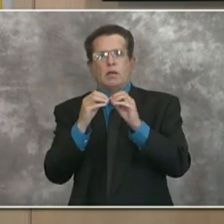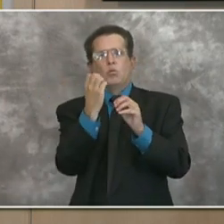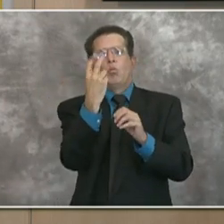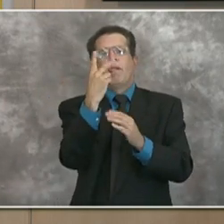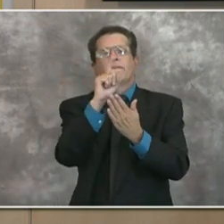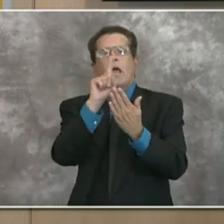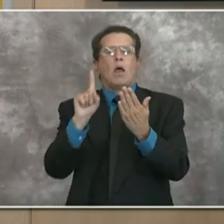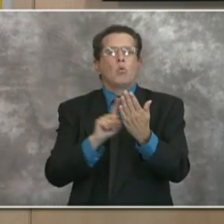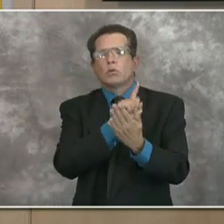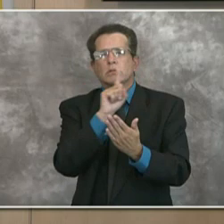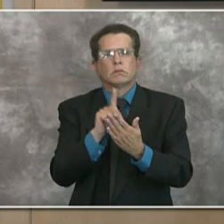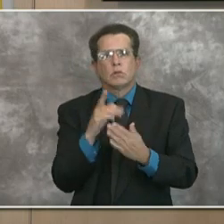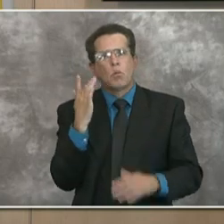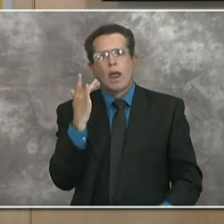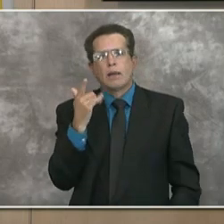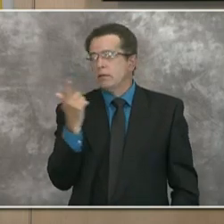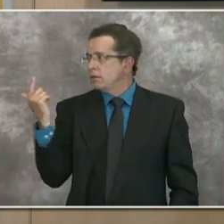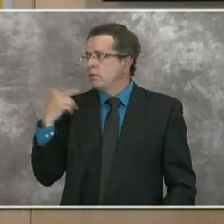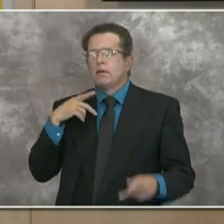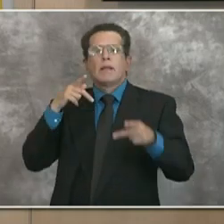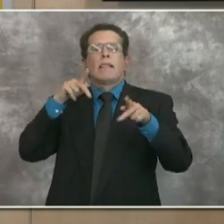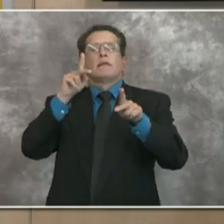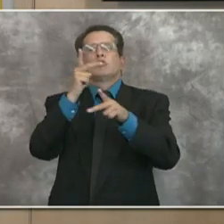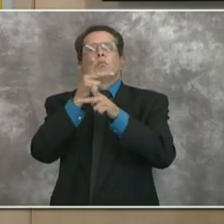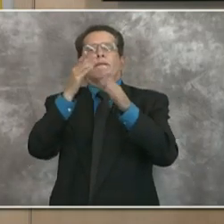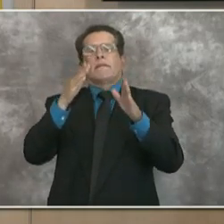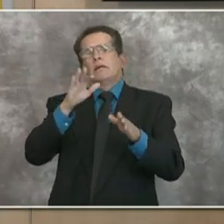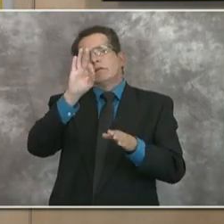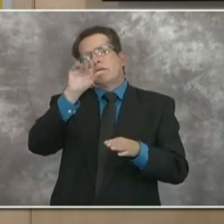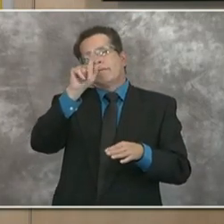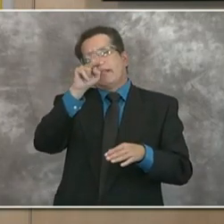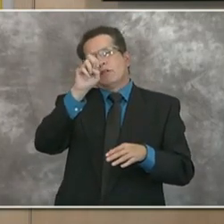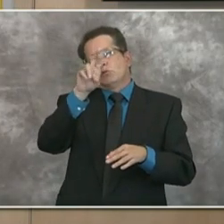Well, I'm going to let Supervisor Fletcher respond to that.